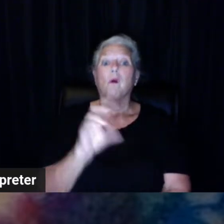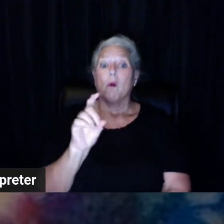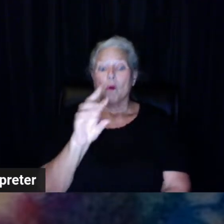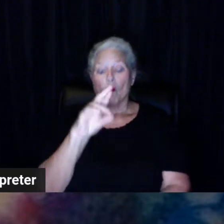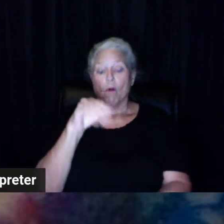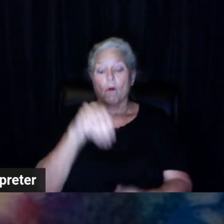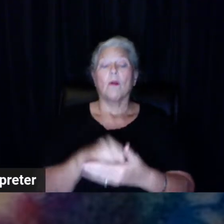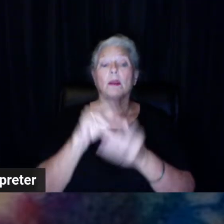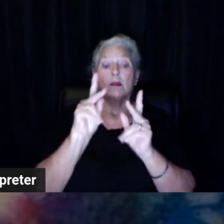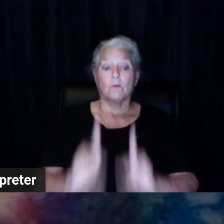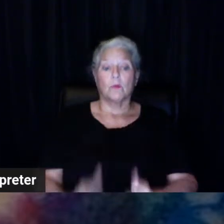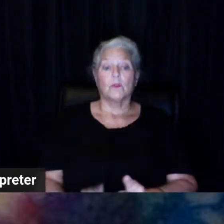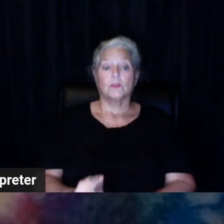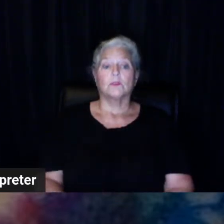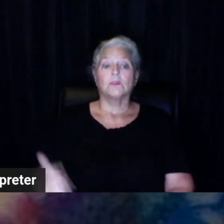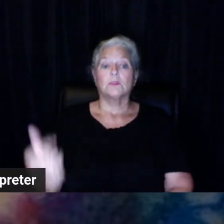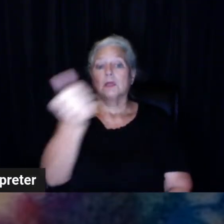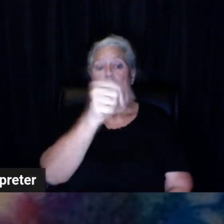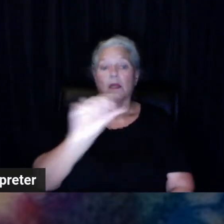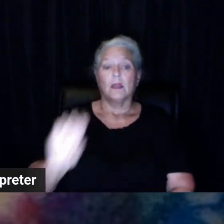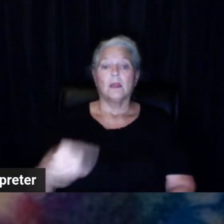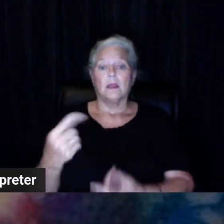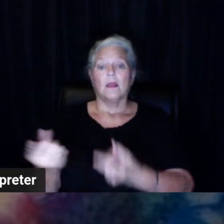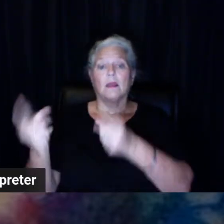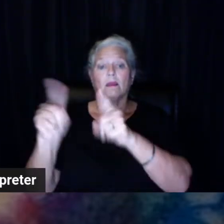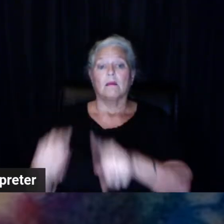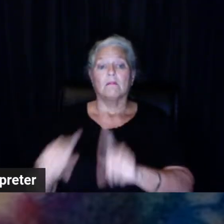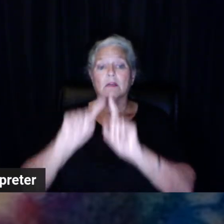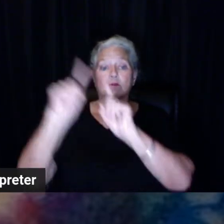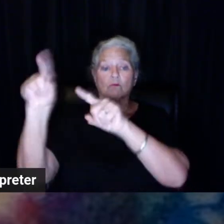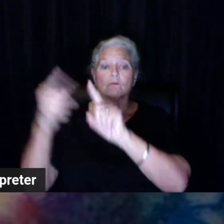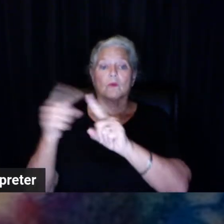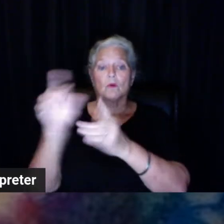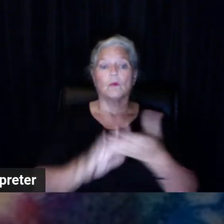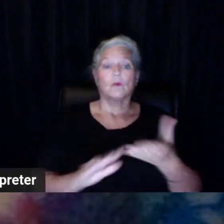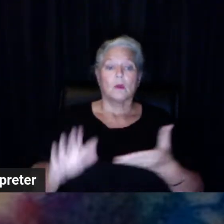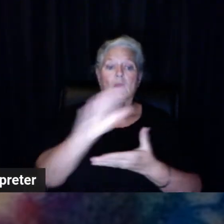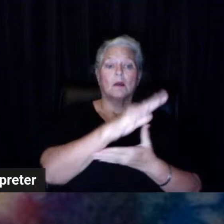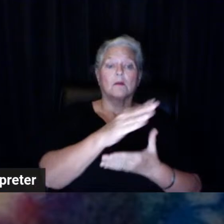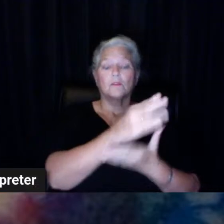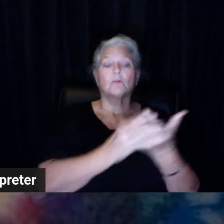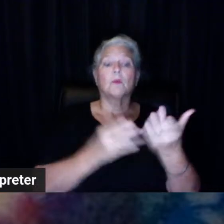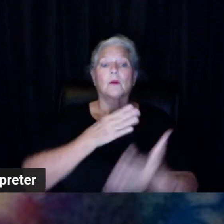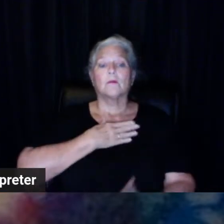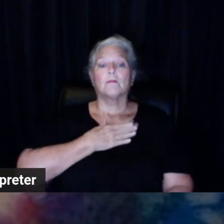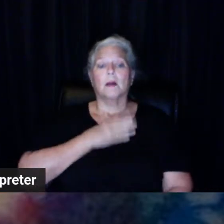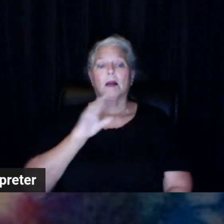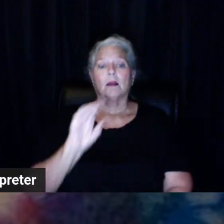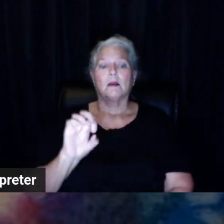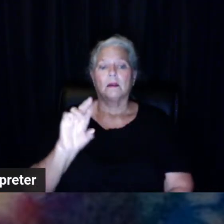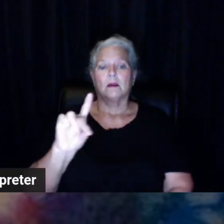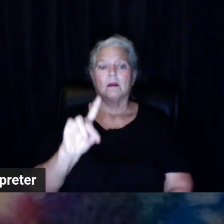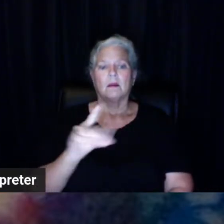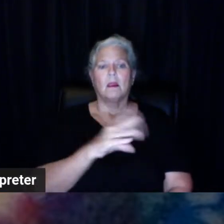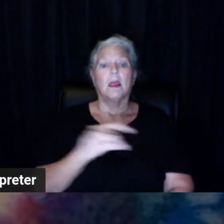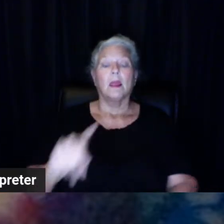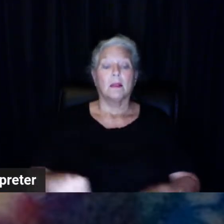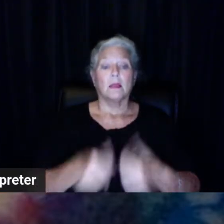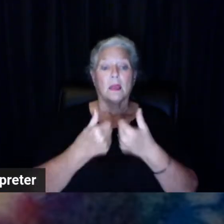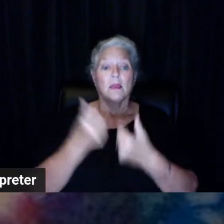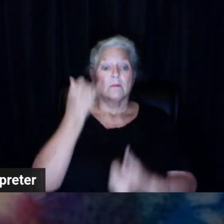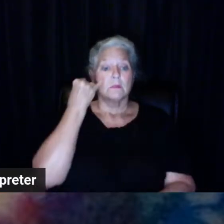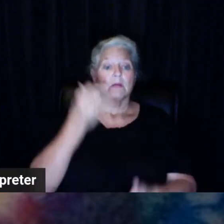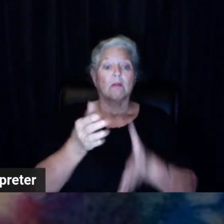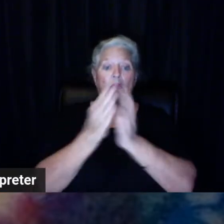person. Any events, I go to the college that is a part of my education. Even the games, if I ask